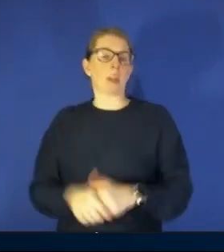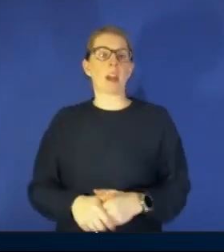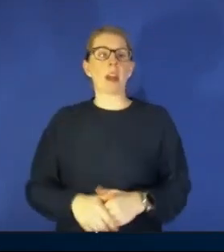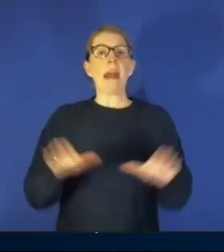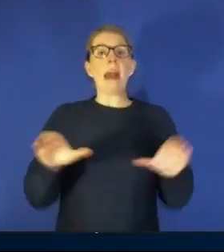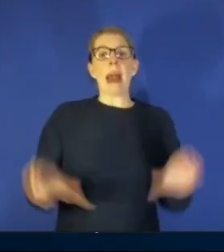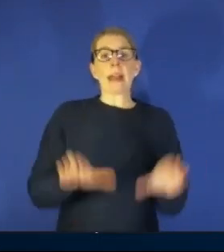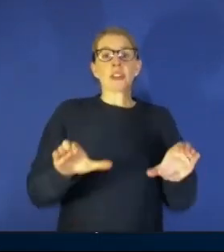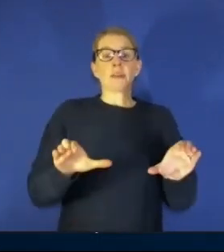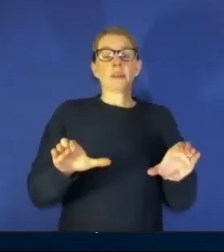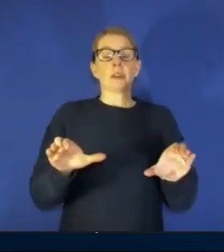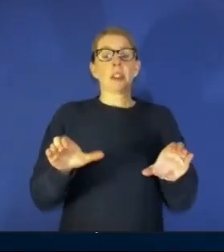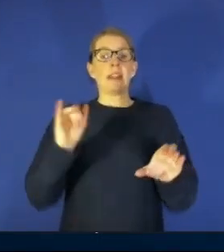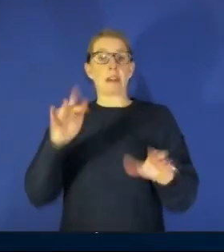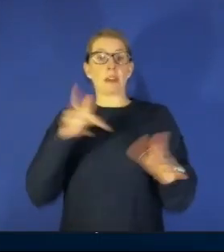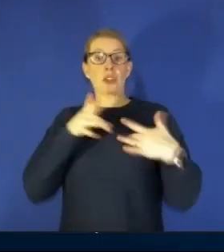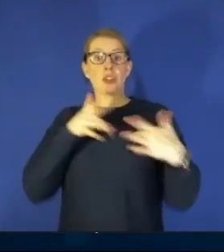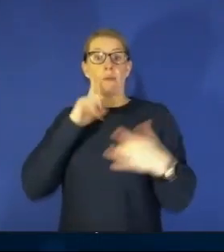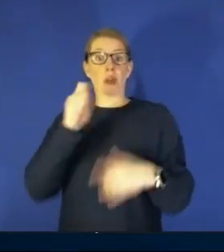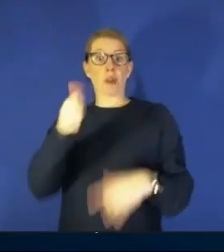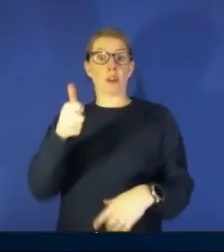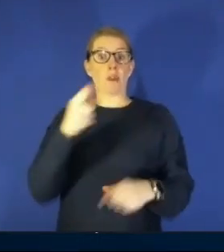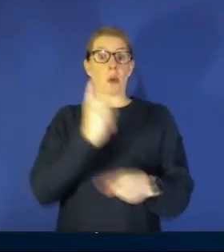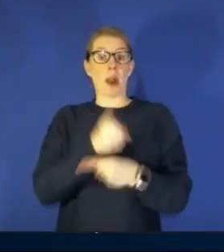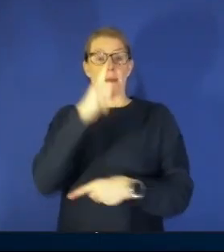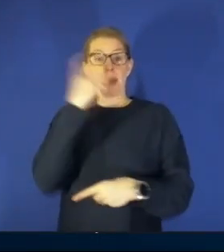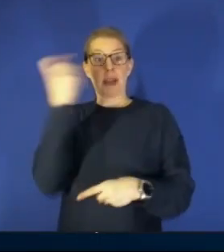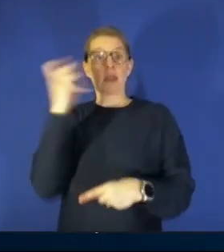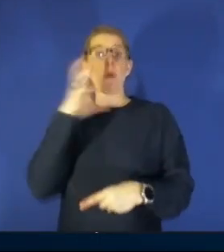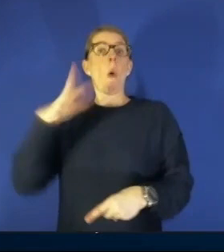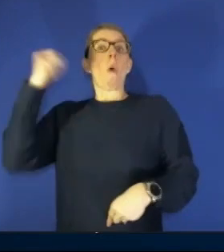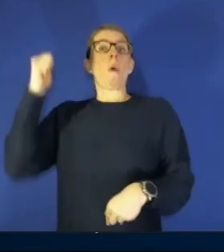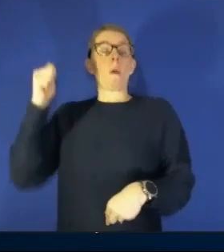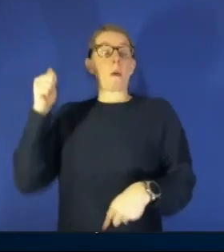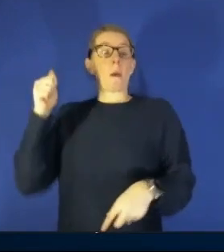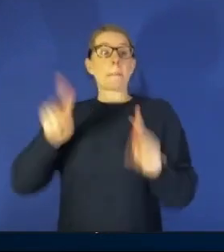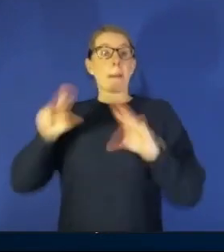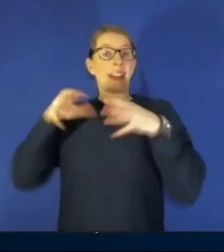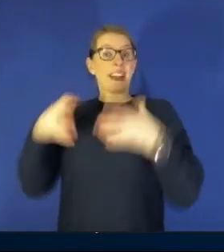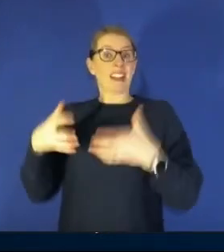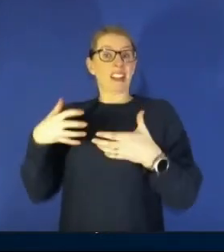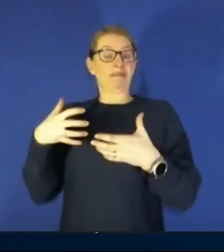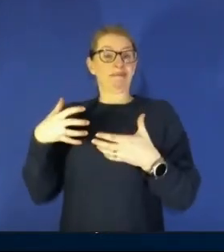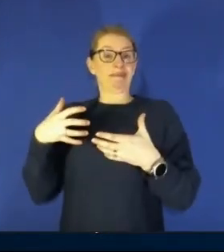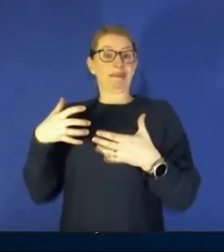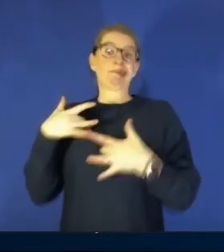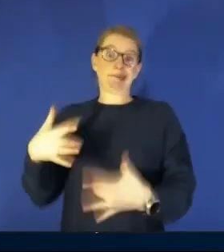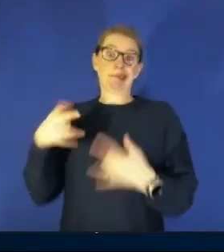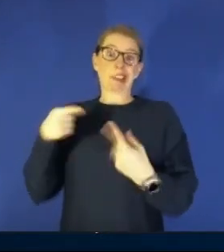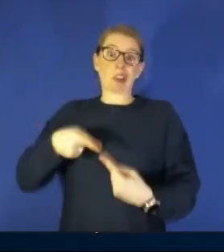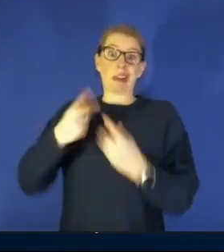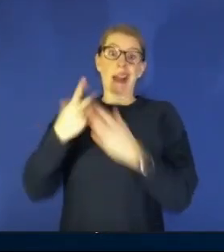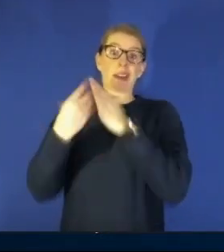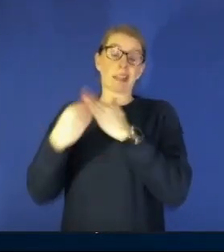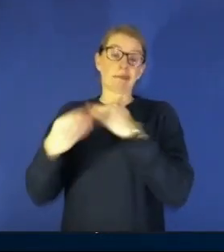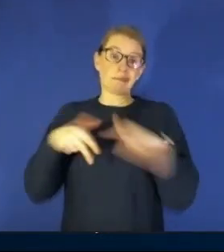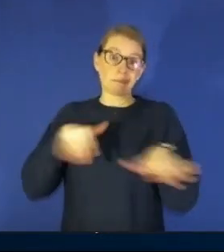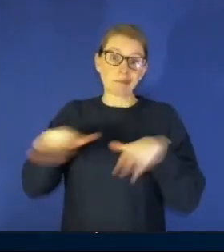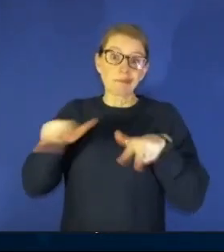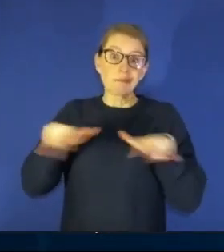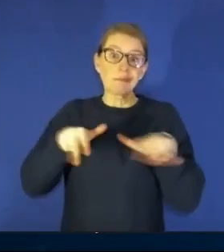that was a concern of yours because our older population oftentimes struggles to get out and to be able to do those